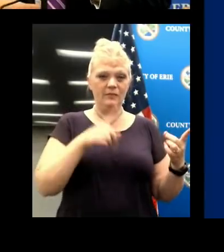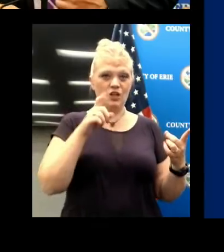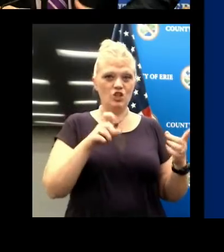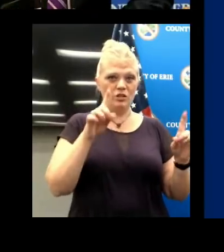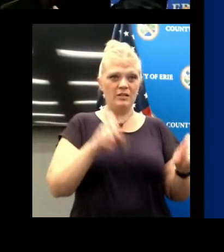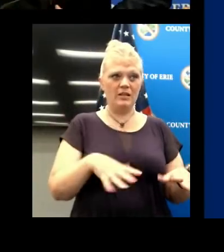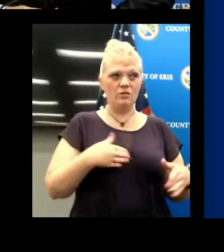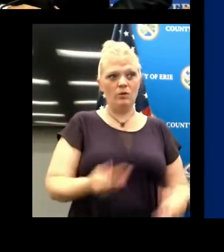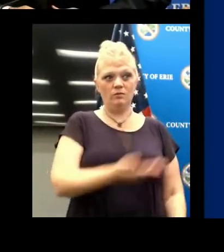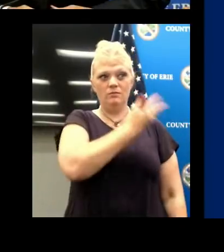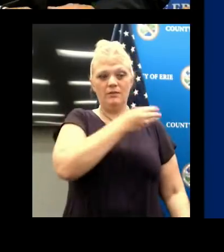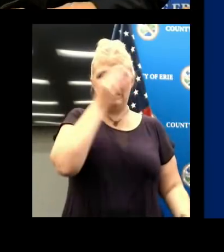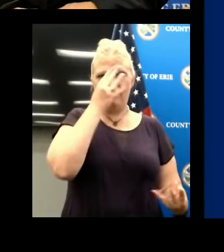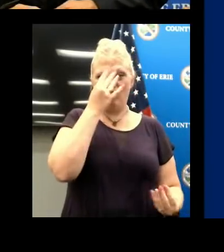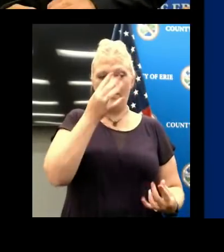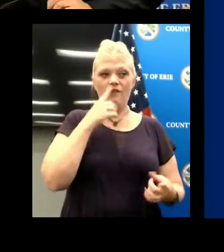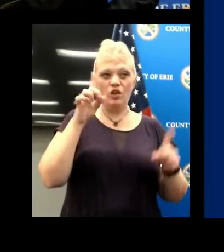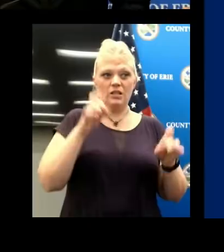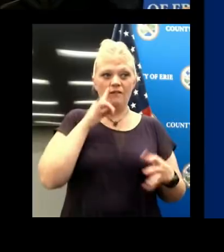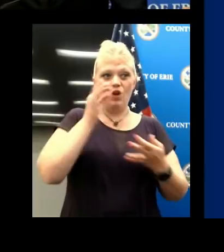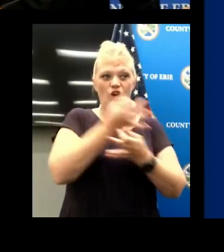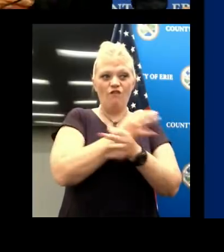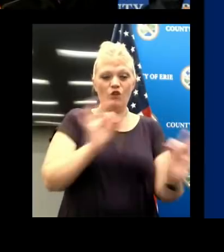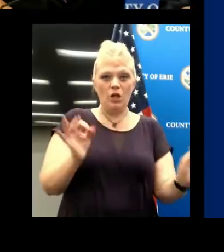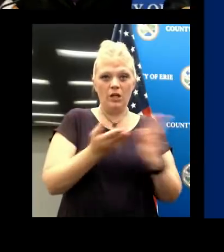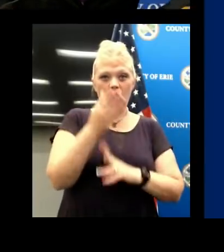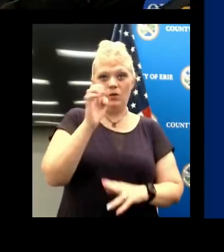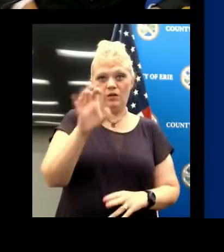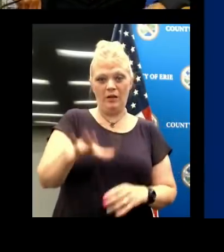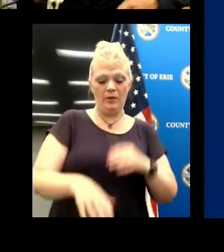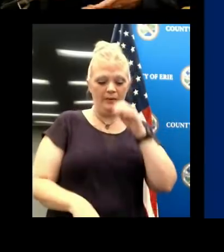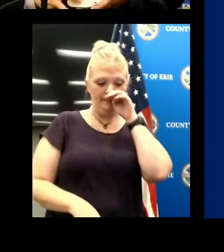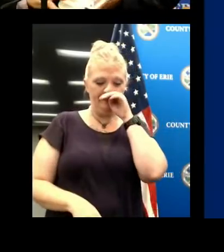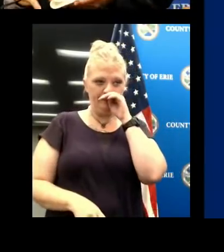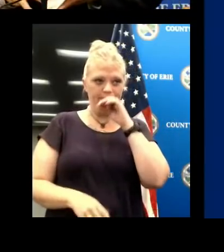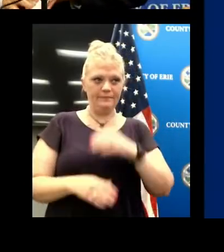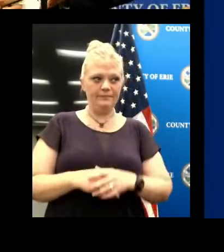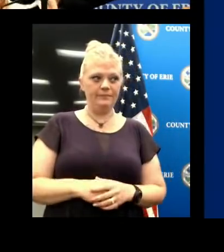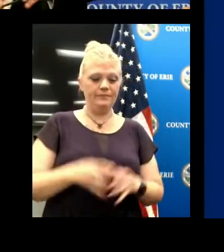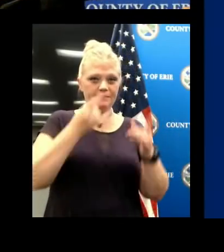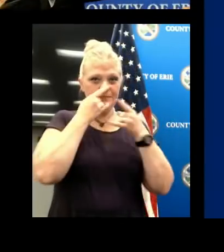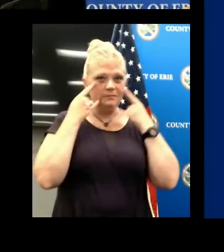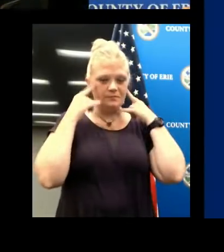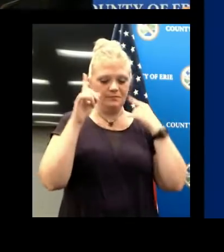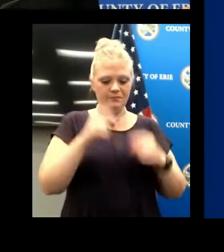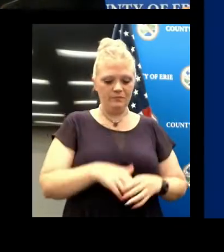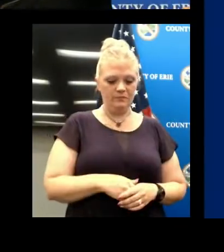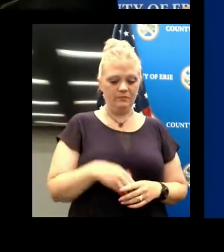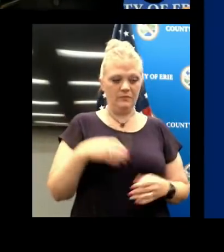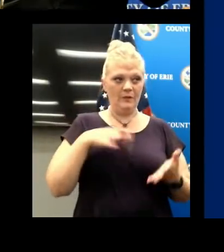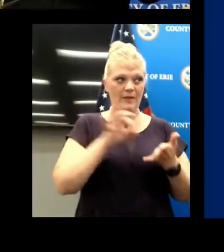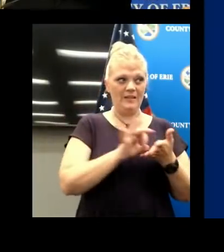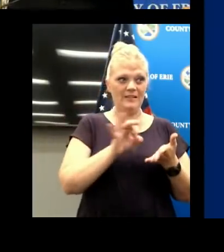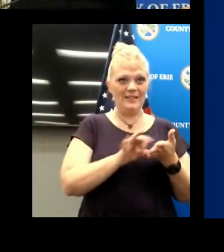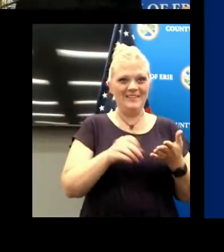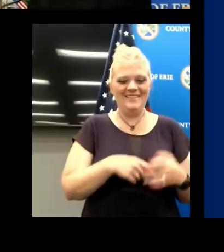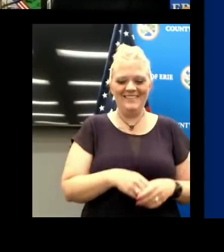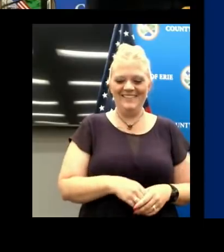tested. Well, here's the information to get tested for free by Erie County. Put my mask back on. My Census mask, it